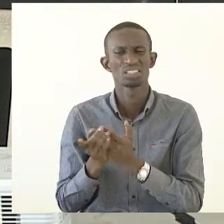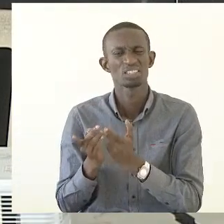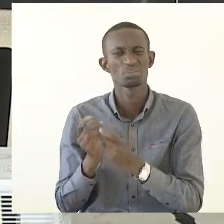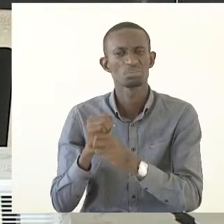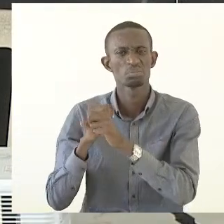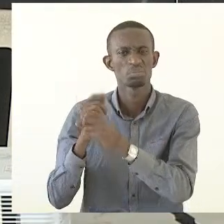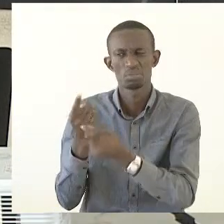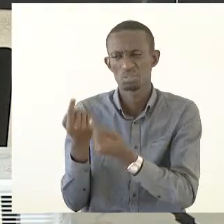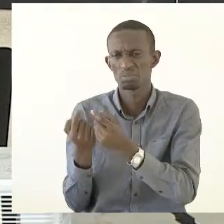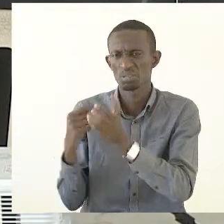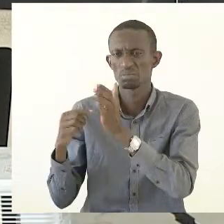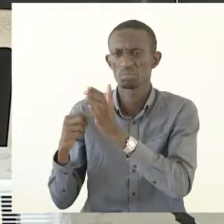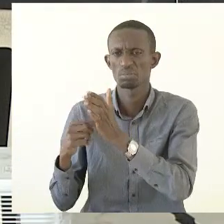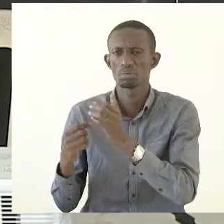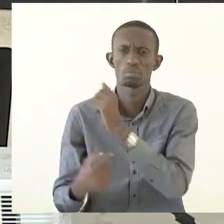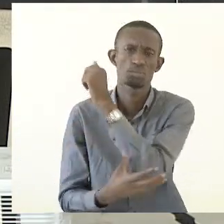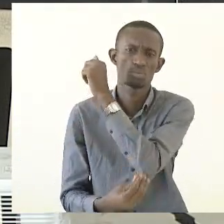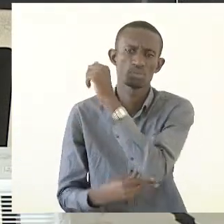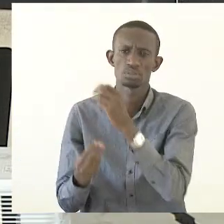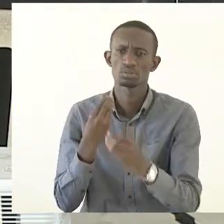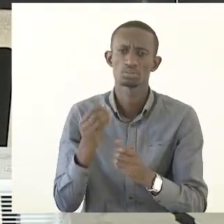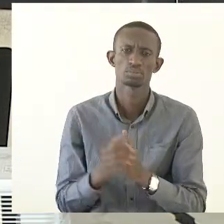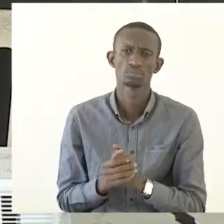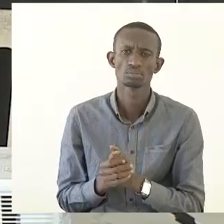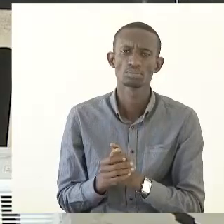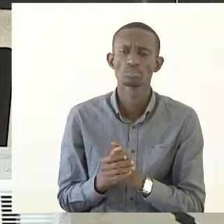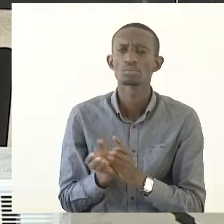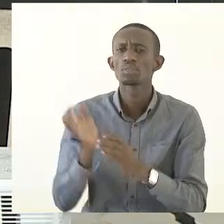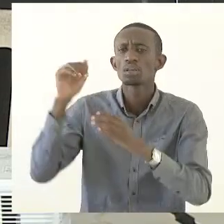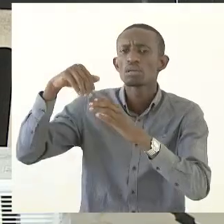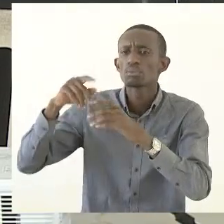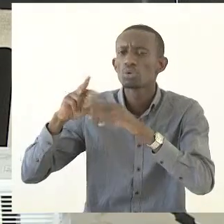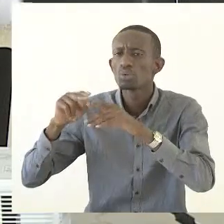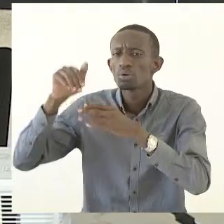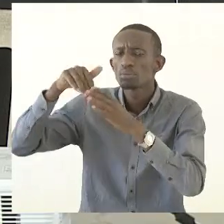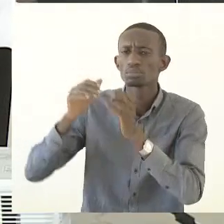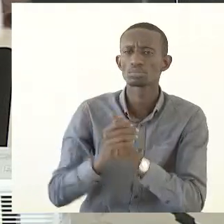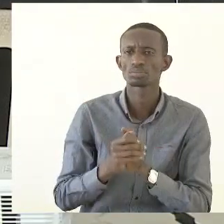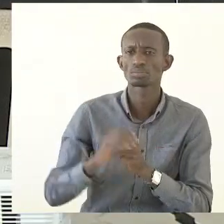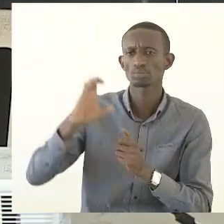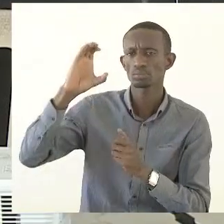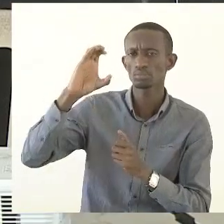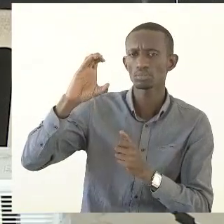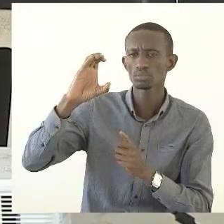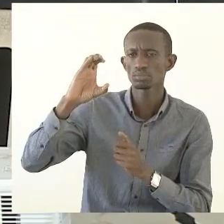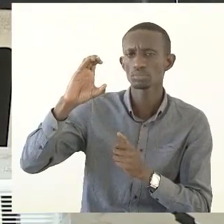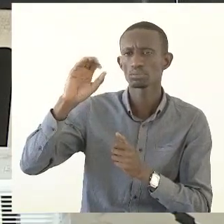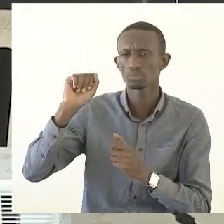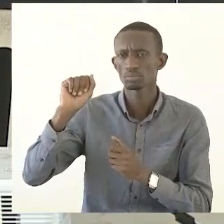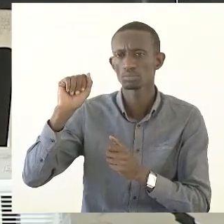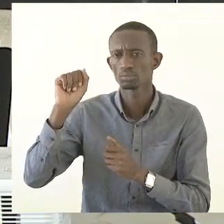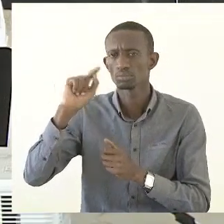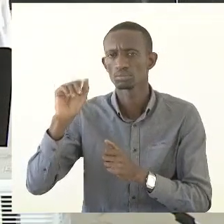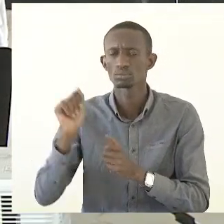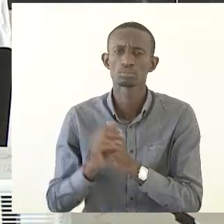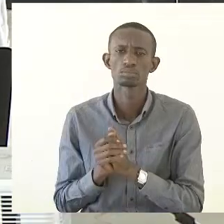bone formation. We have examples. We have calcium ions. We have